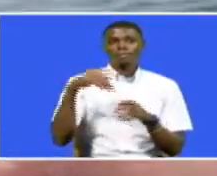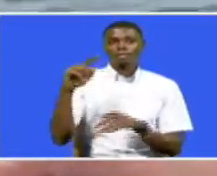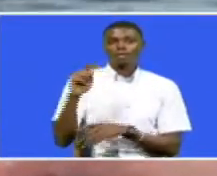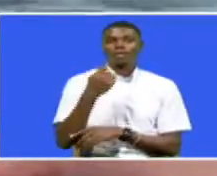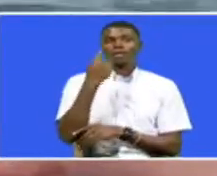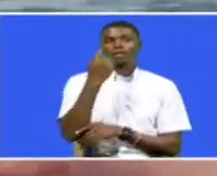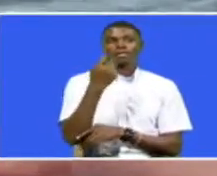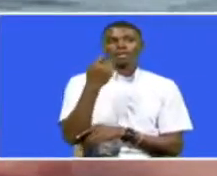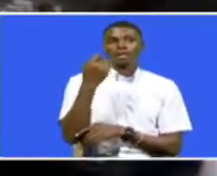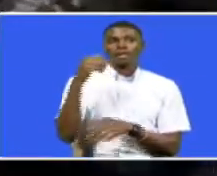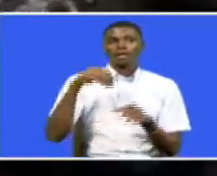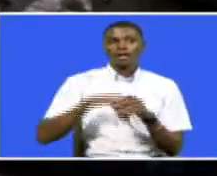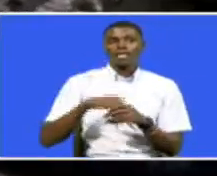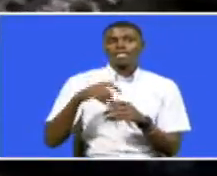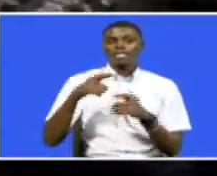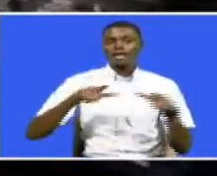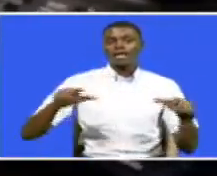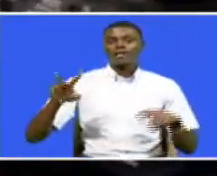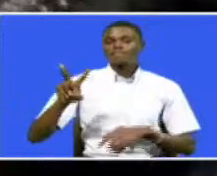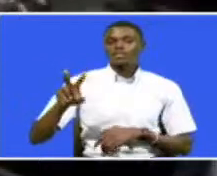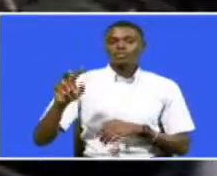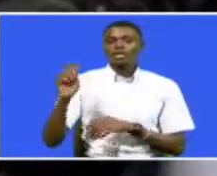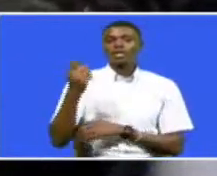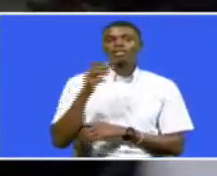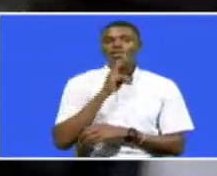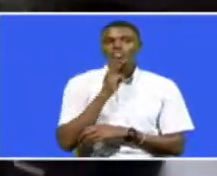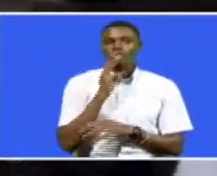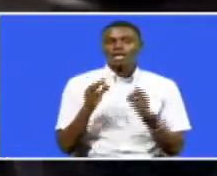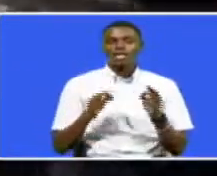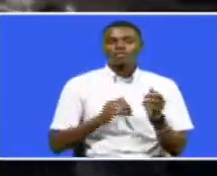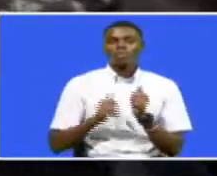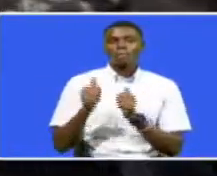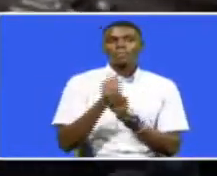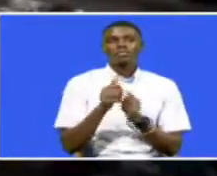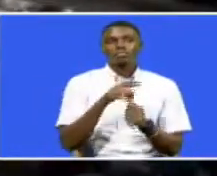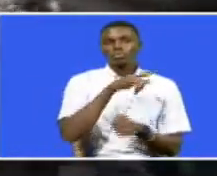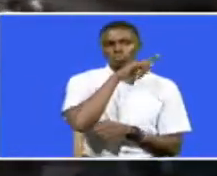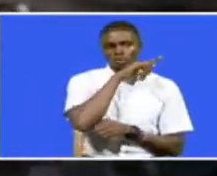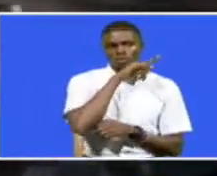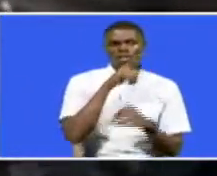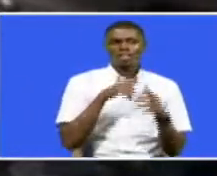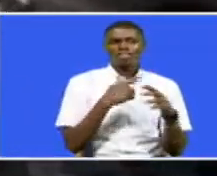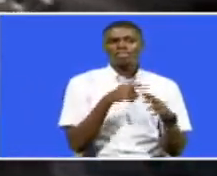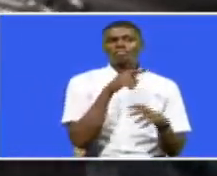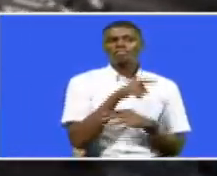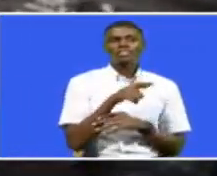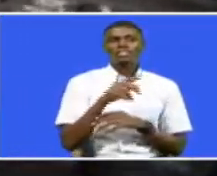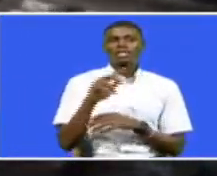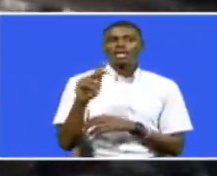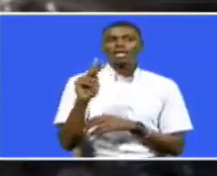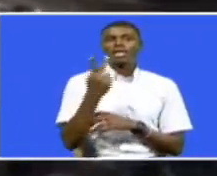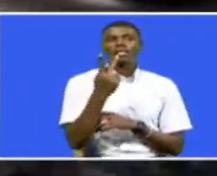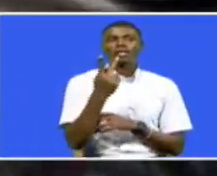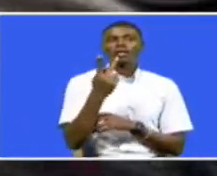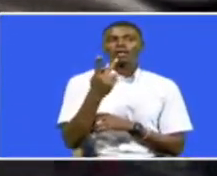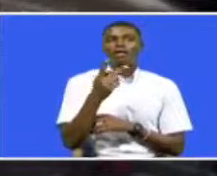Kenya, it's within Lake Victoria, Kenyan water. So if we go to Uganda, it's within Uganda water.